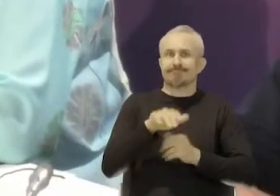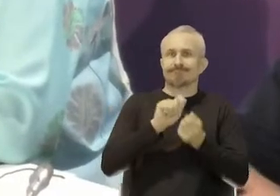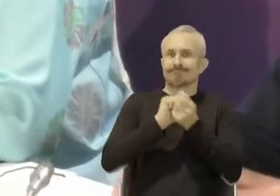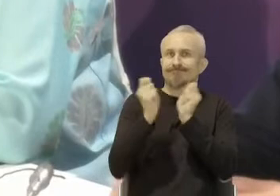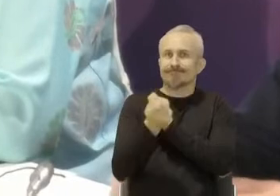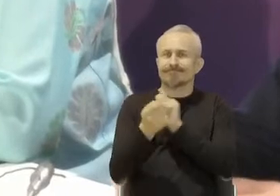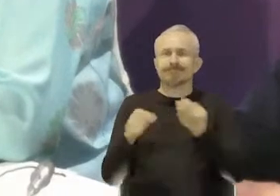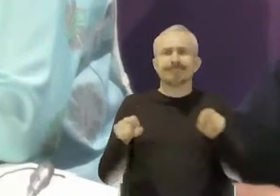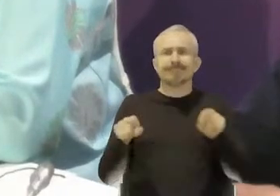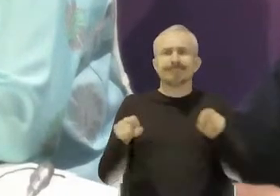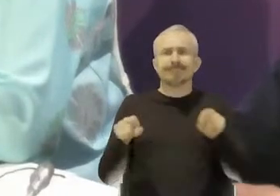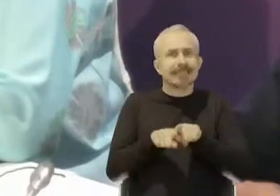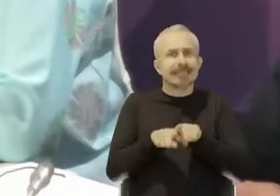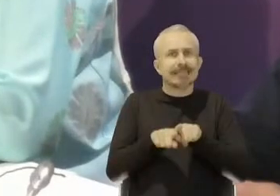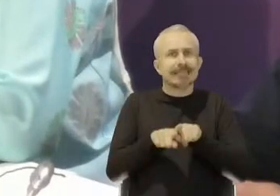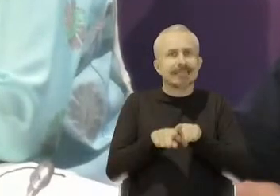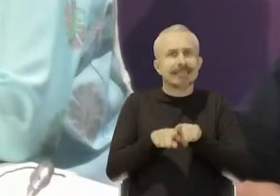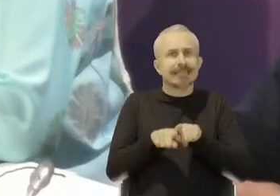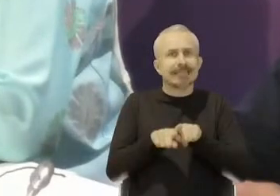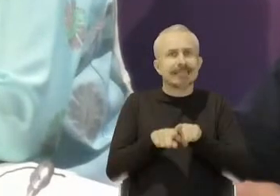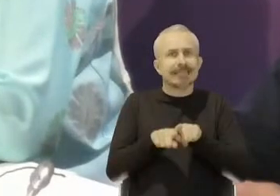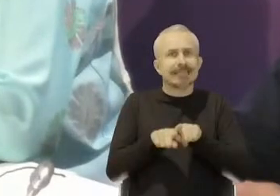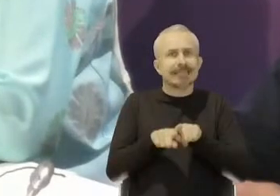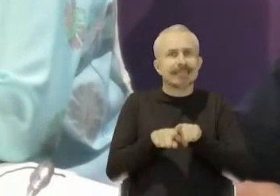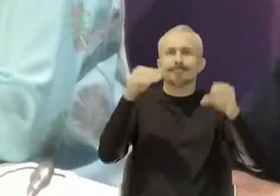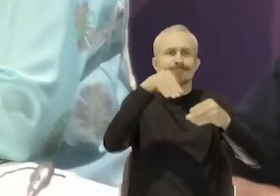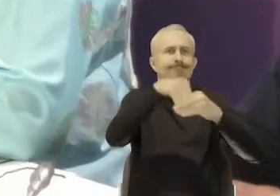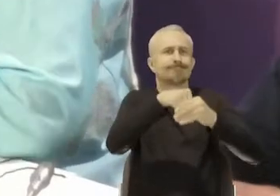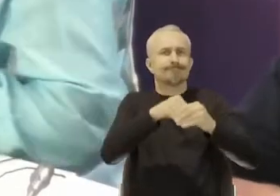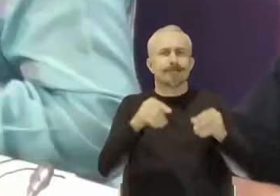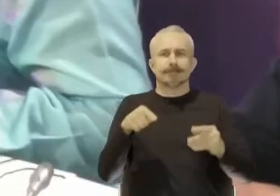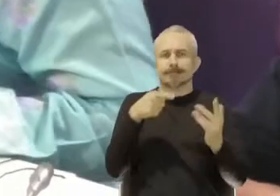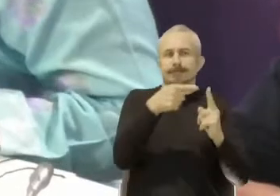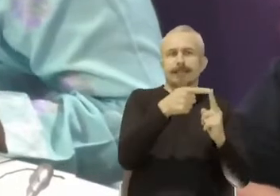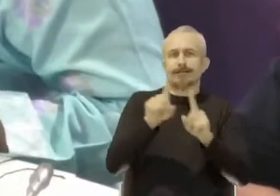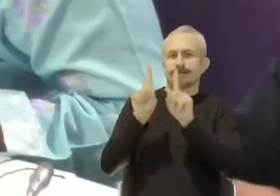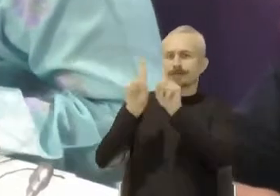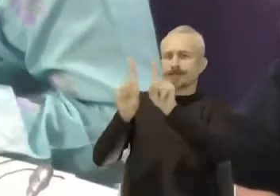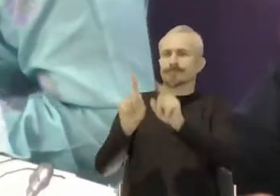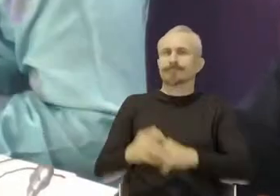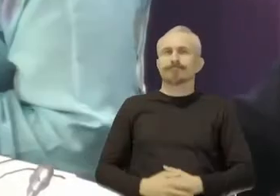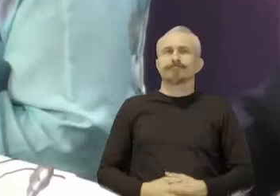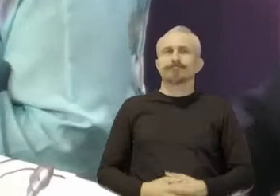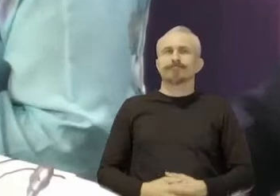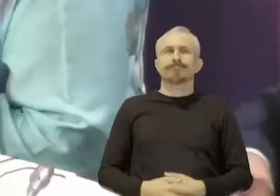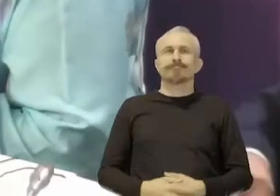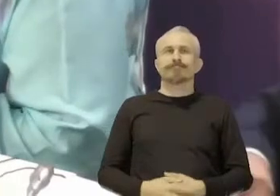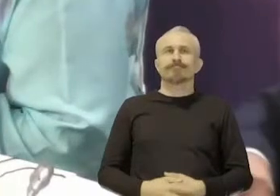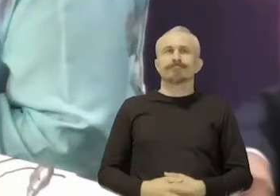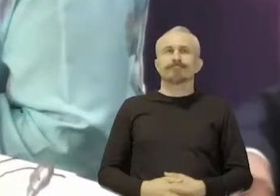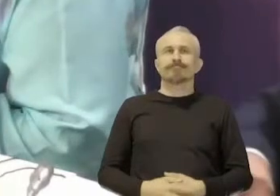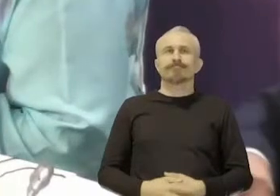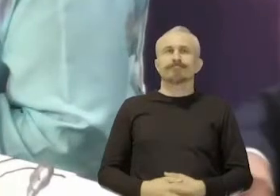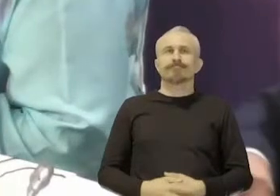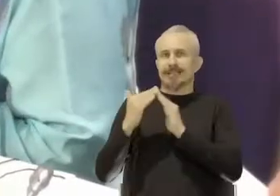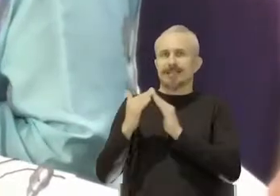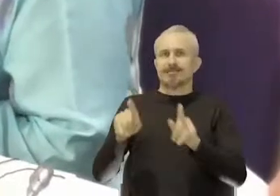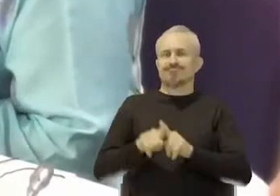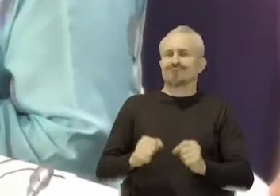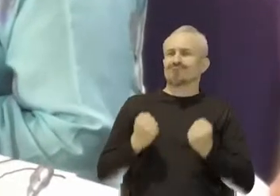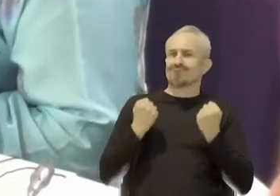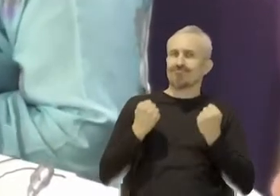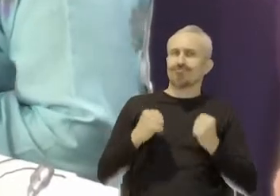settlement inclusive, safe, resilient and sustainable. Honourable Ministers, we are assembled here